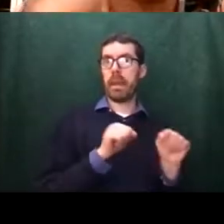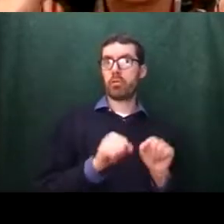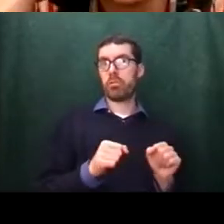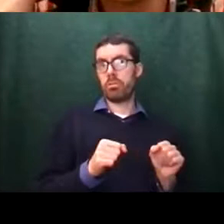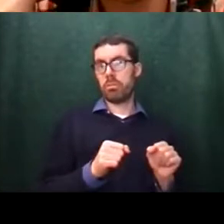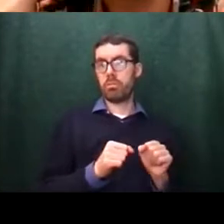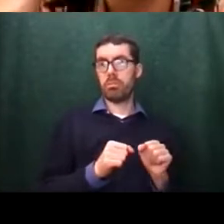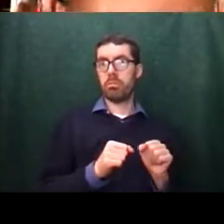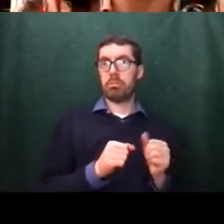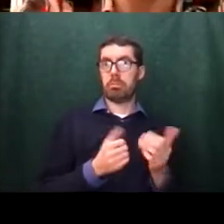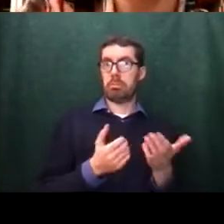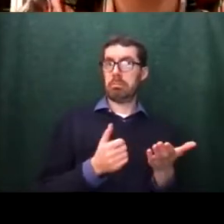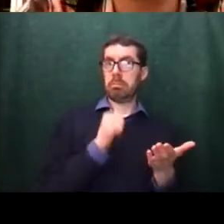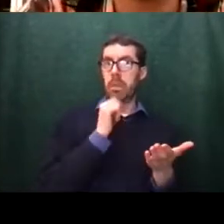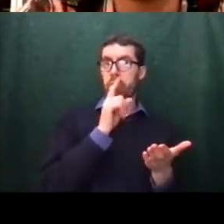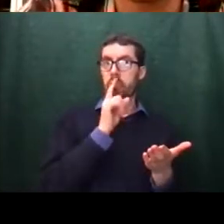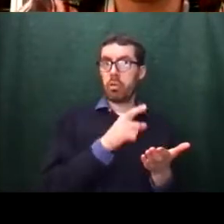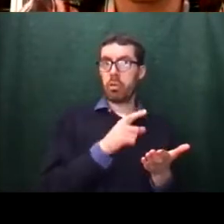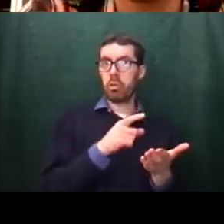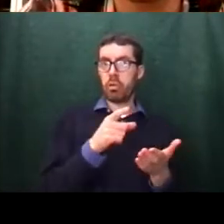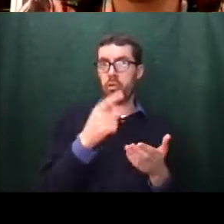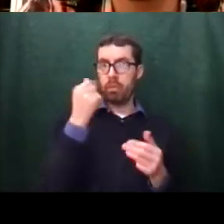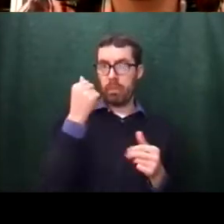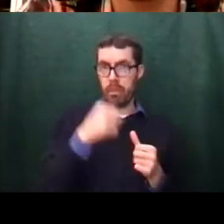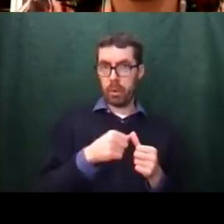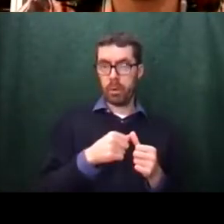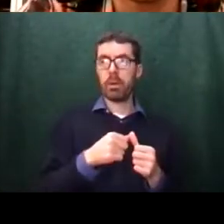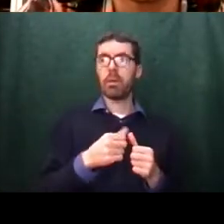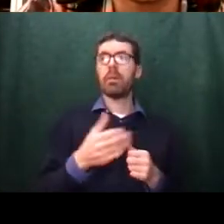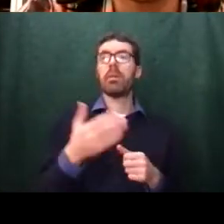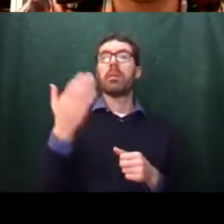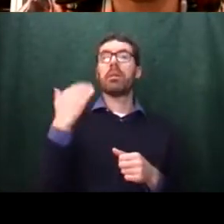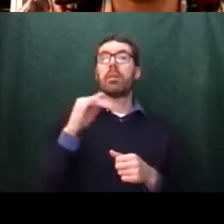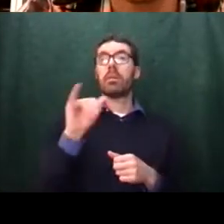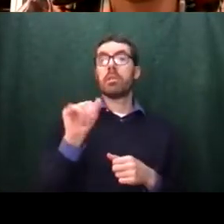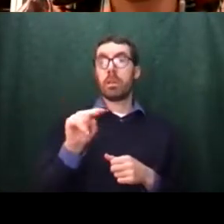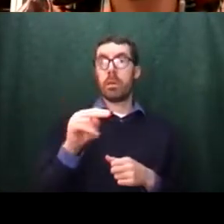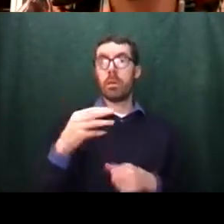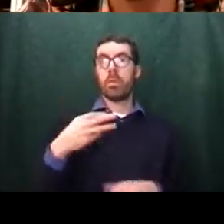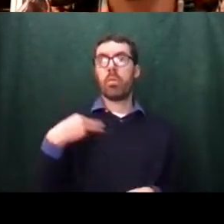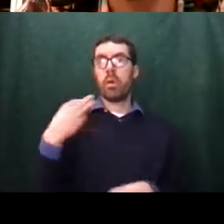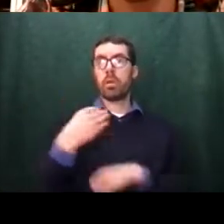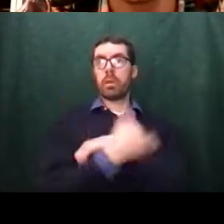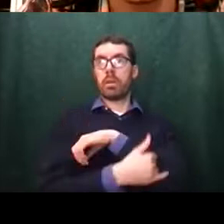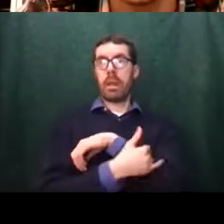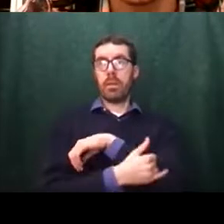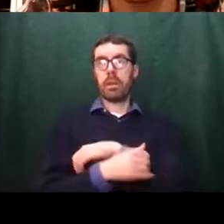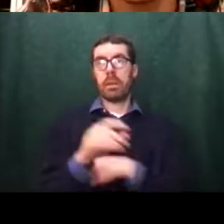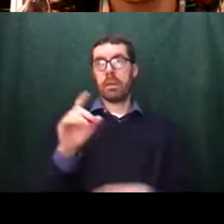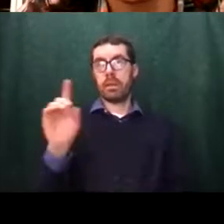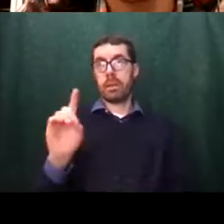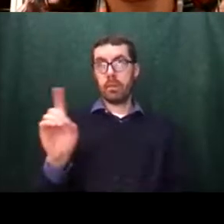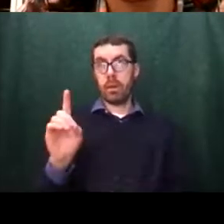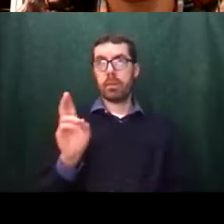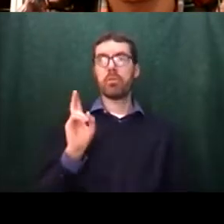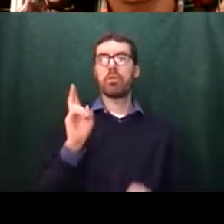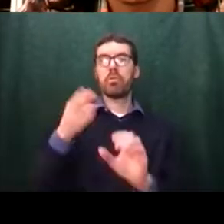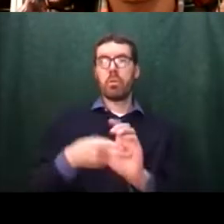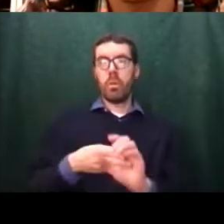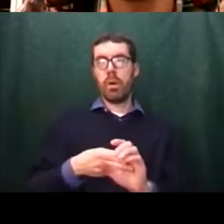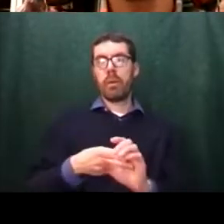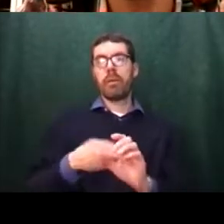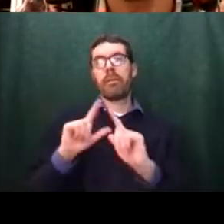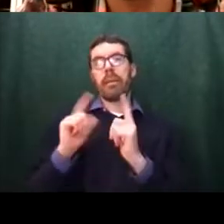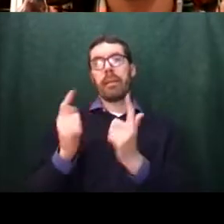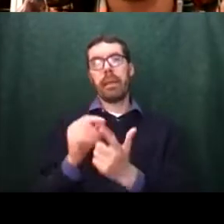if you recall this, but in January, the Washington County Democrats joined the League of Women Voters in